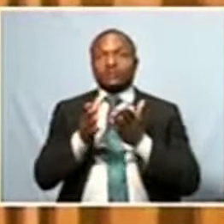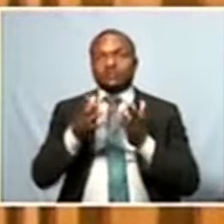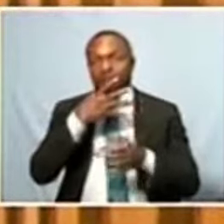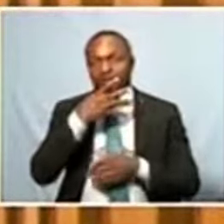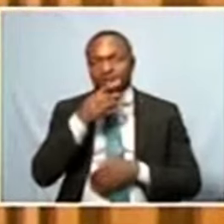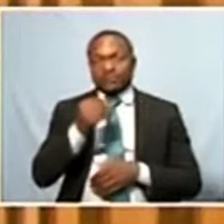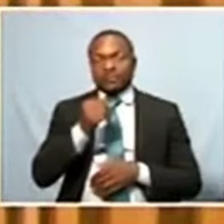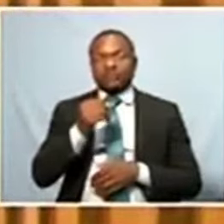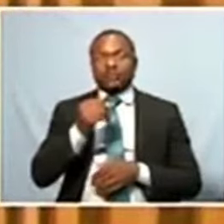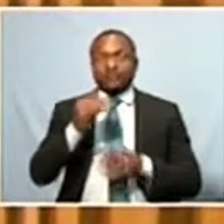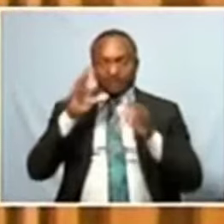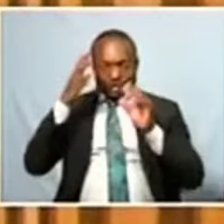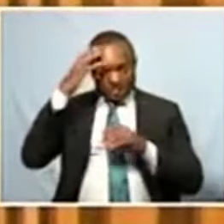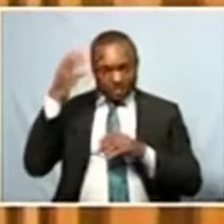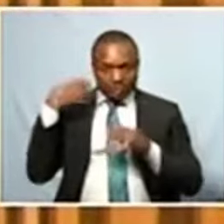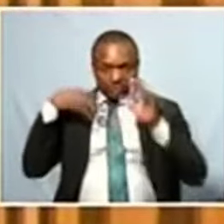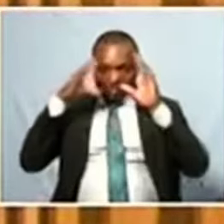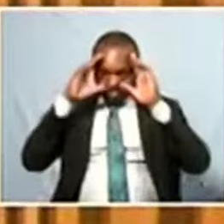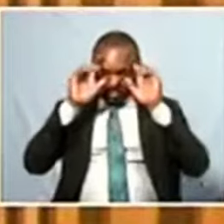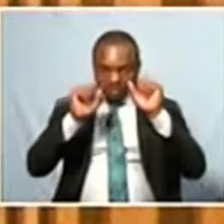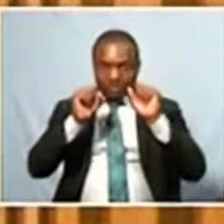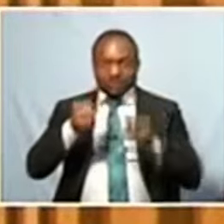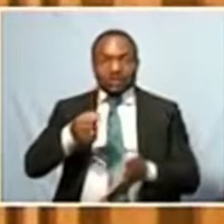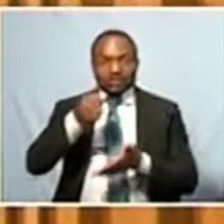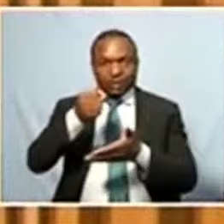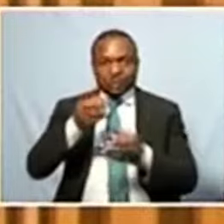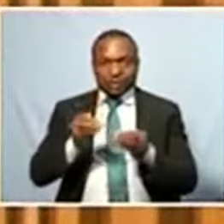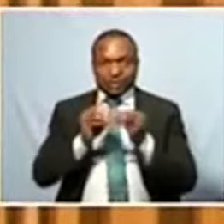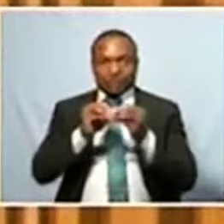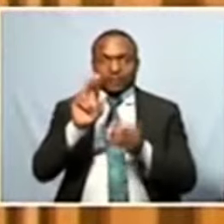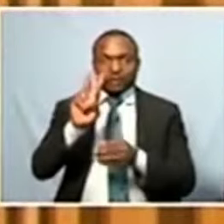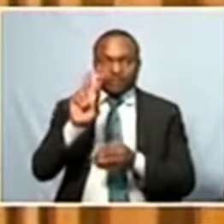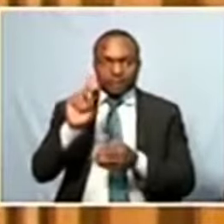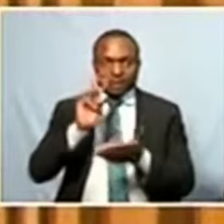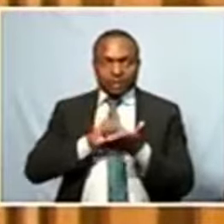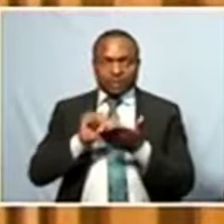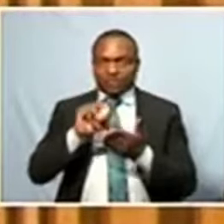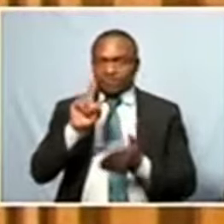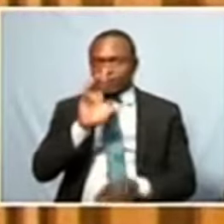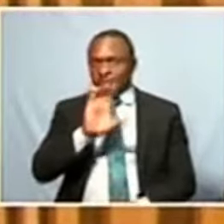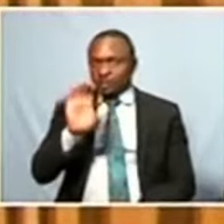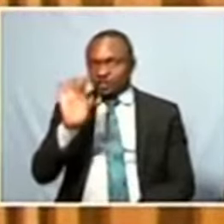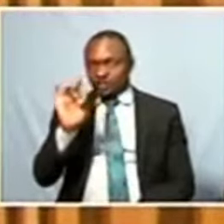the President, a total budgetary allocation of